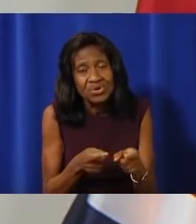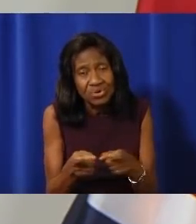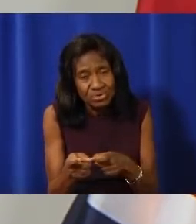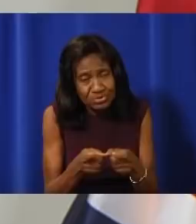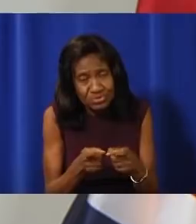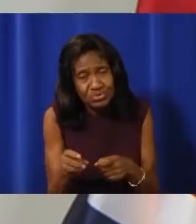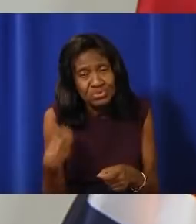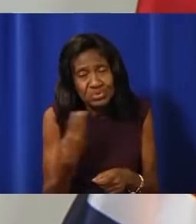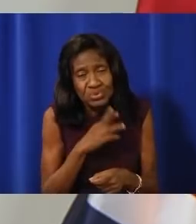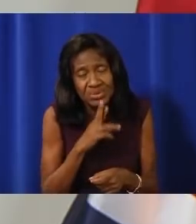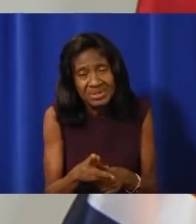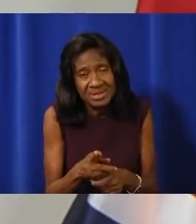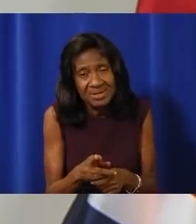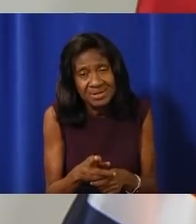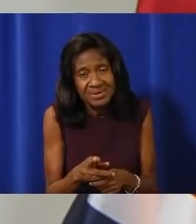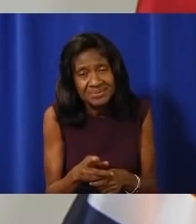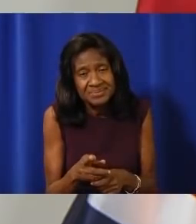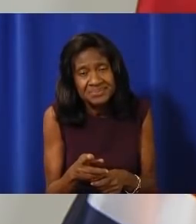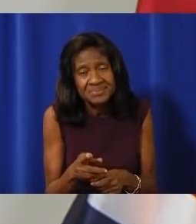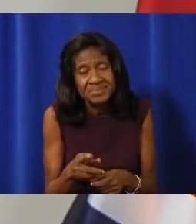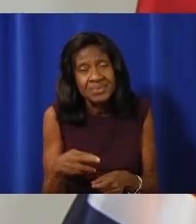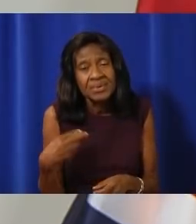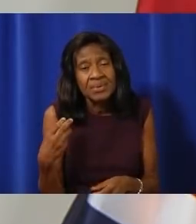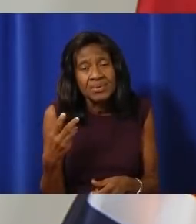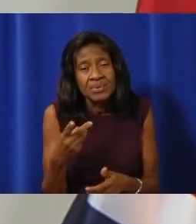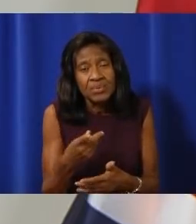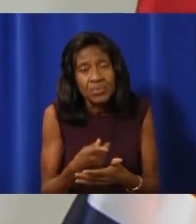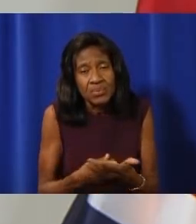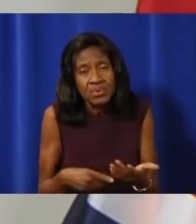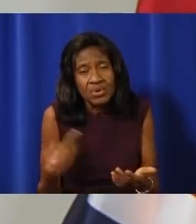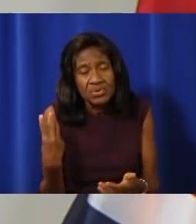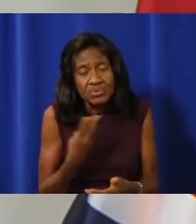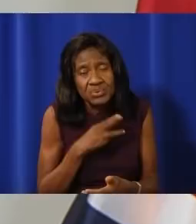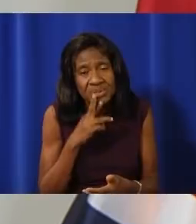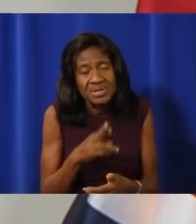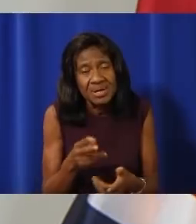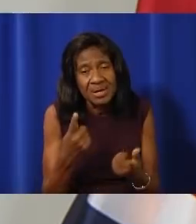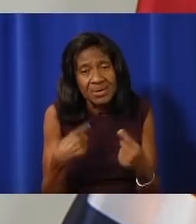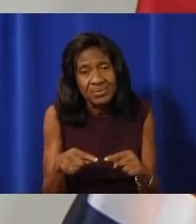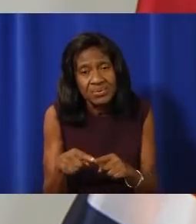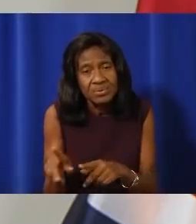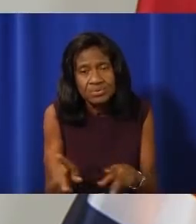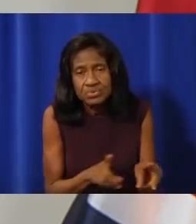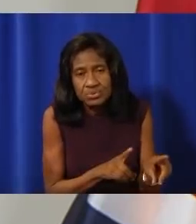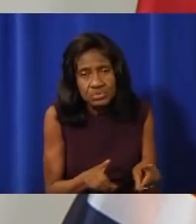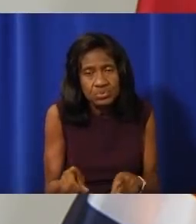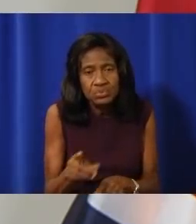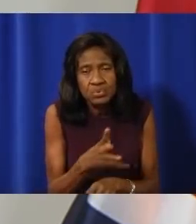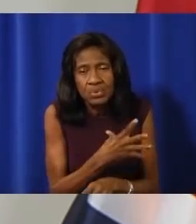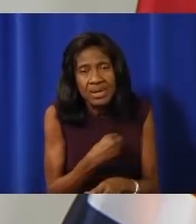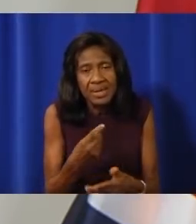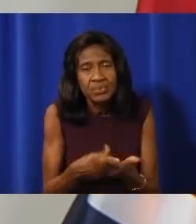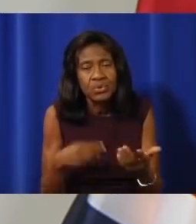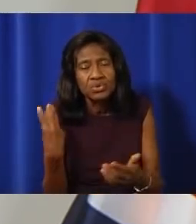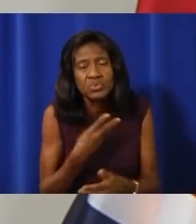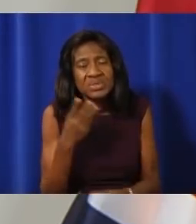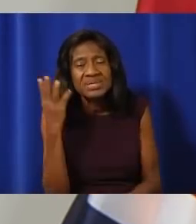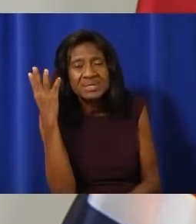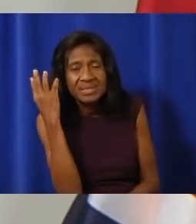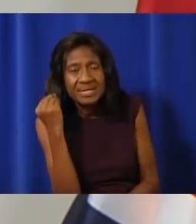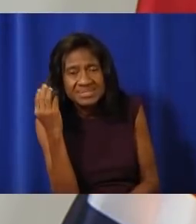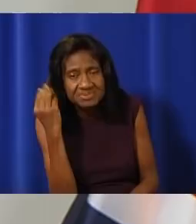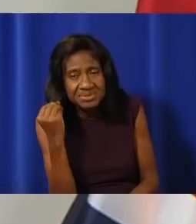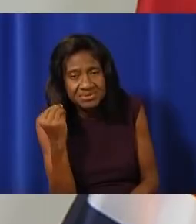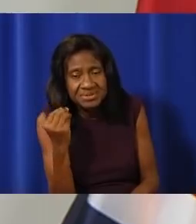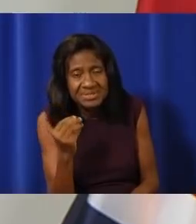see us, this is not an act. Because what we are embarking on and what we are experiencing right now is